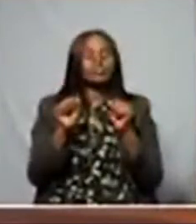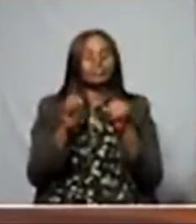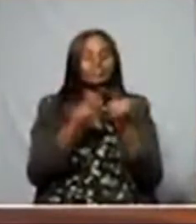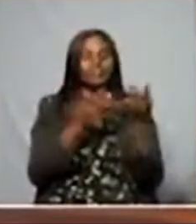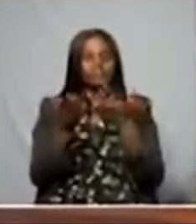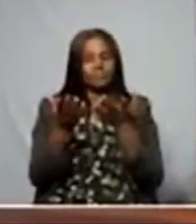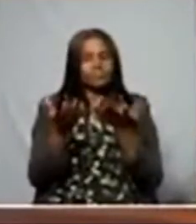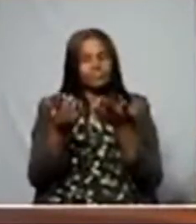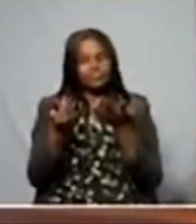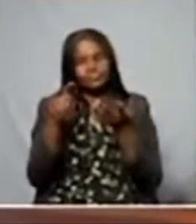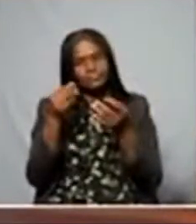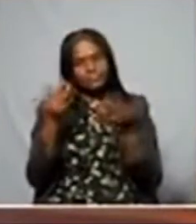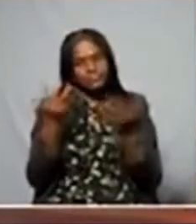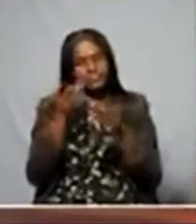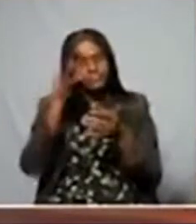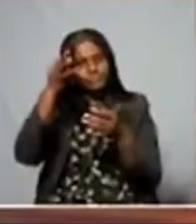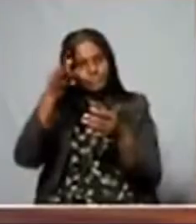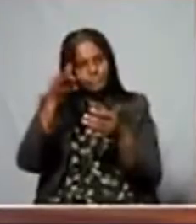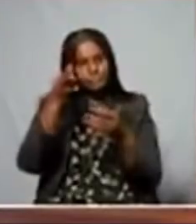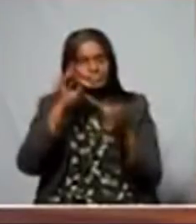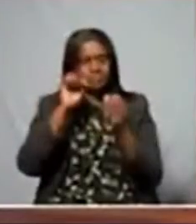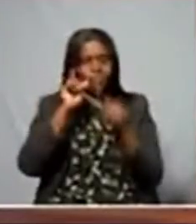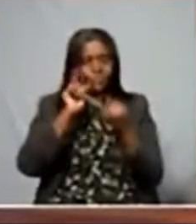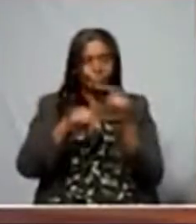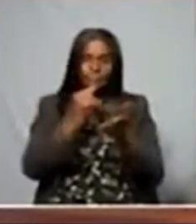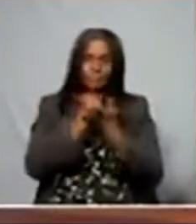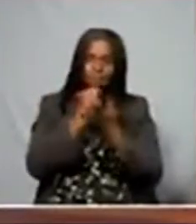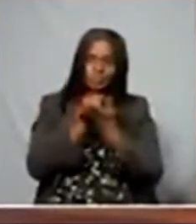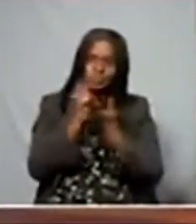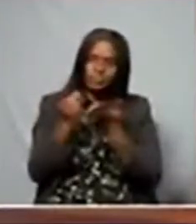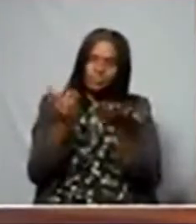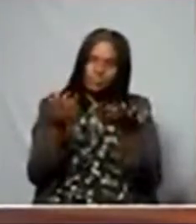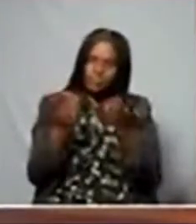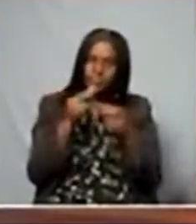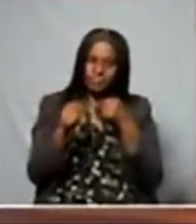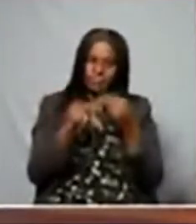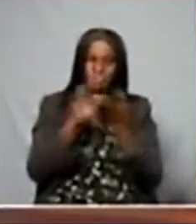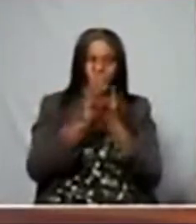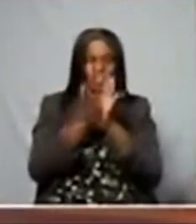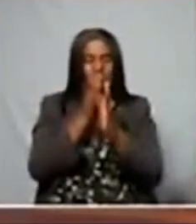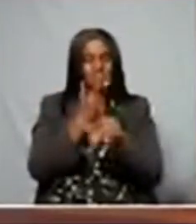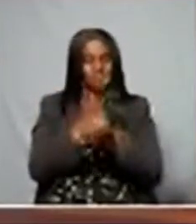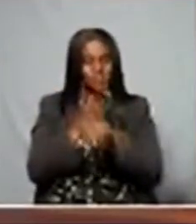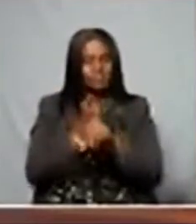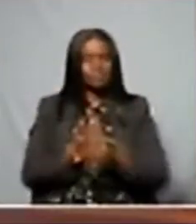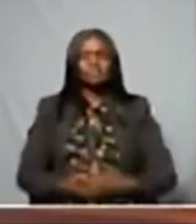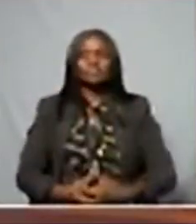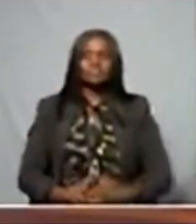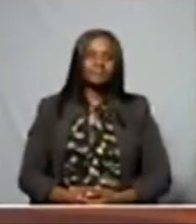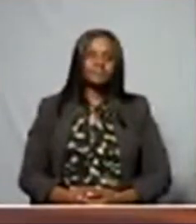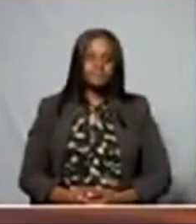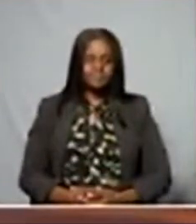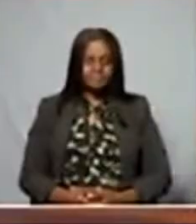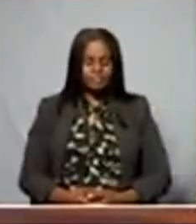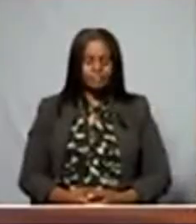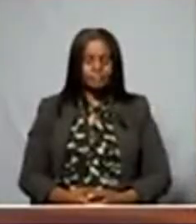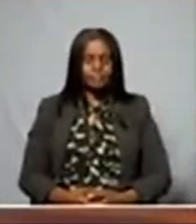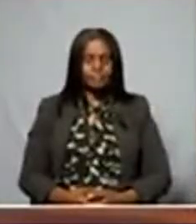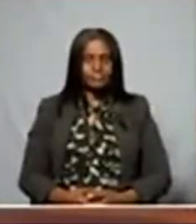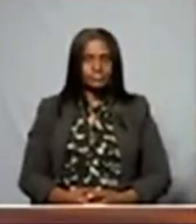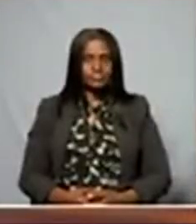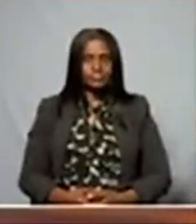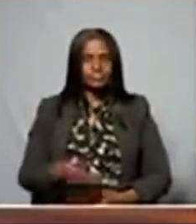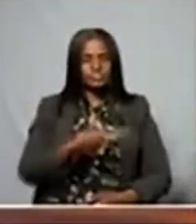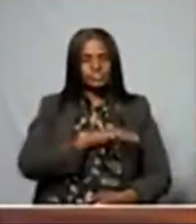deliver. Otherwise, that's our future, and if you cannot help them, it becomes a problem. Thank you. Okay, one of